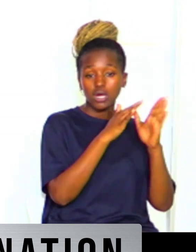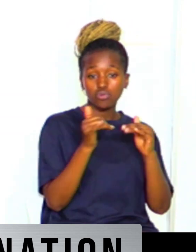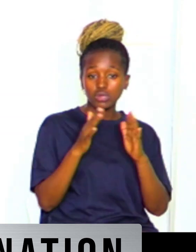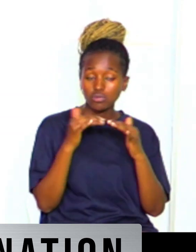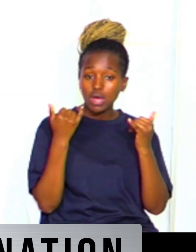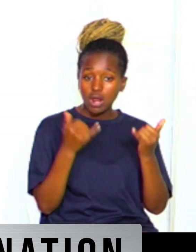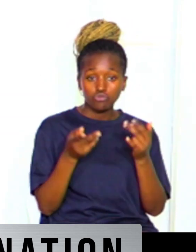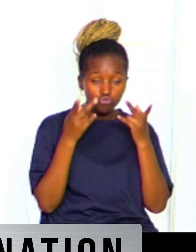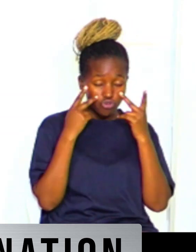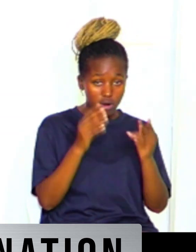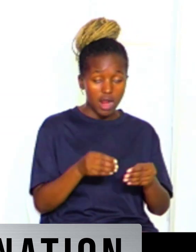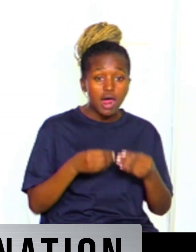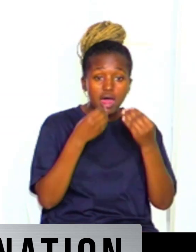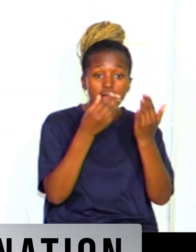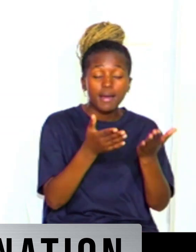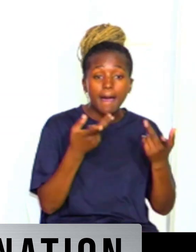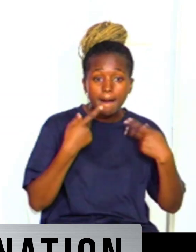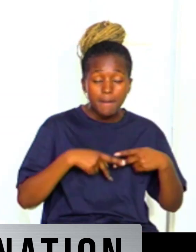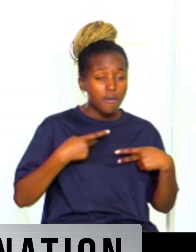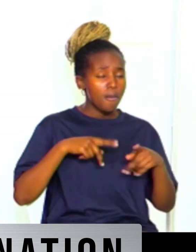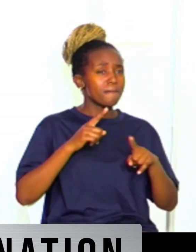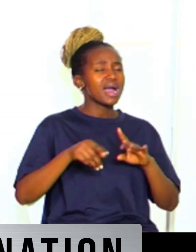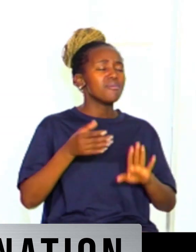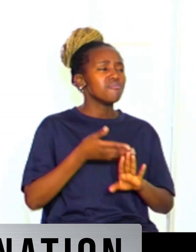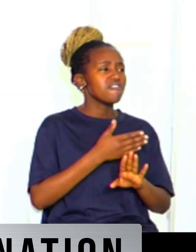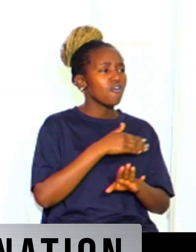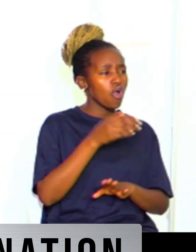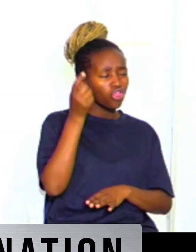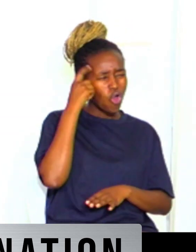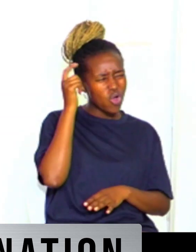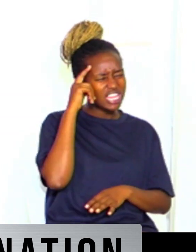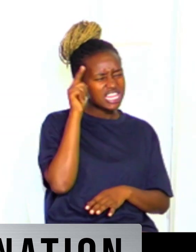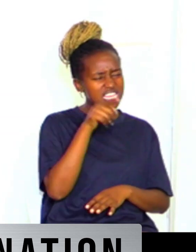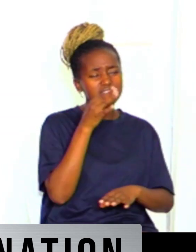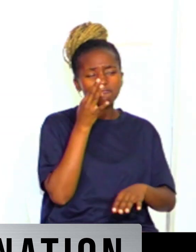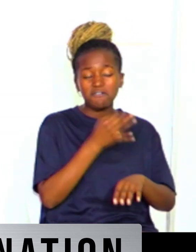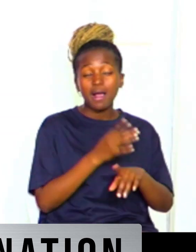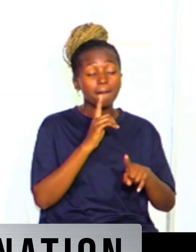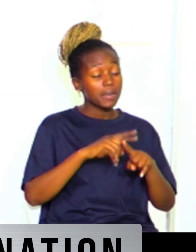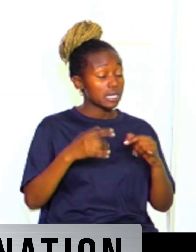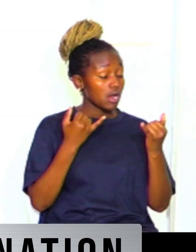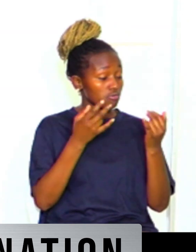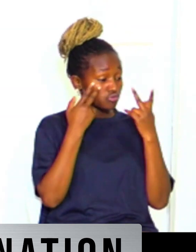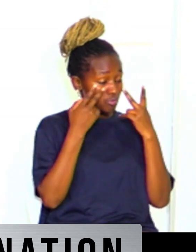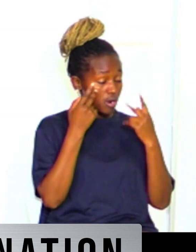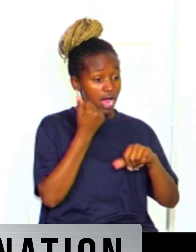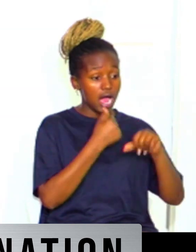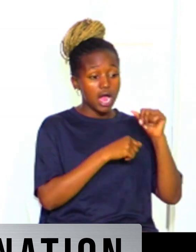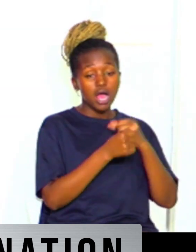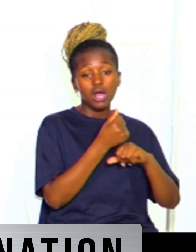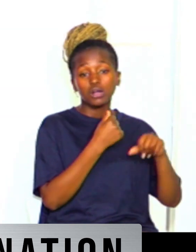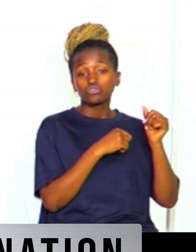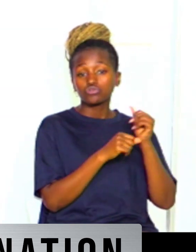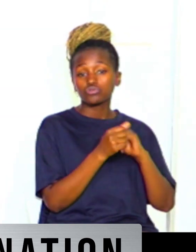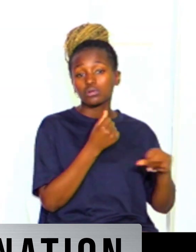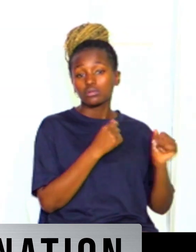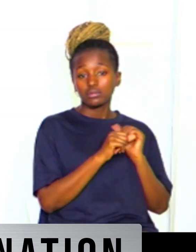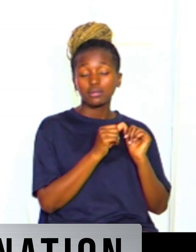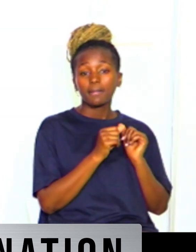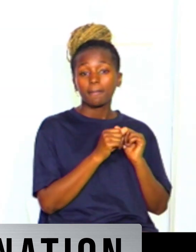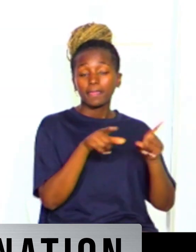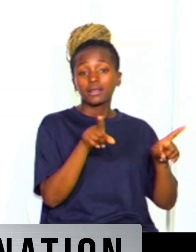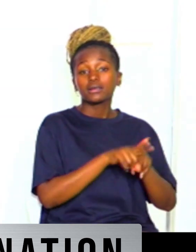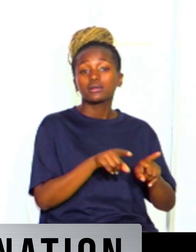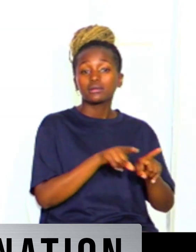deliver. Ni kitu yenye watu wakujua kama itafanyika. Watu walikuwa wanasema hiyo doi inaenda inakuliwa. But unaona sasa Mkuru leo on Tuesday